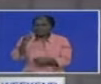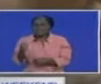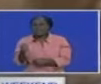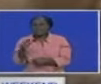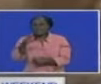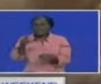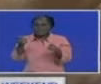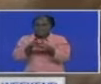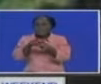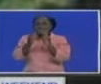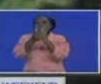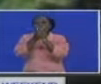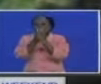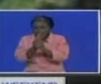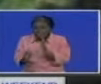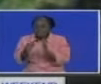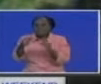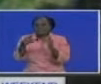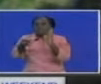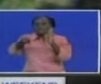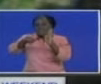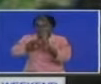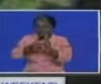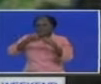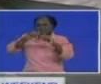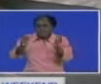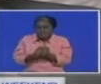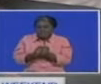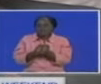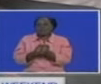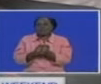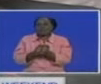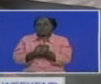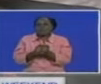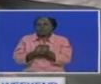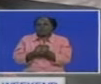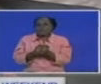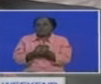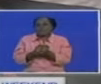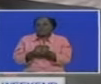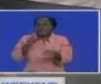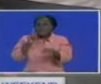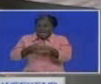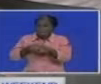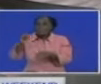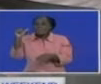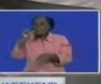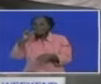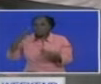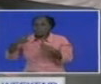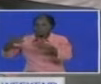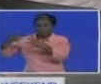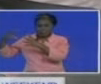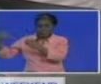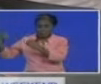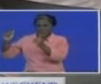to experts, served as the beginning of negative tribal stereotypes. When the British are going away